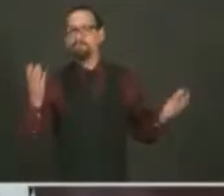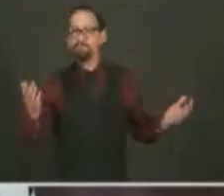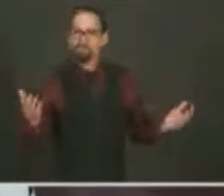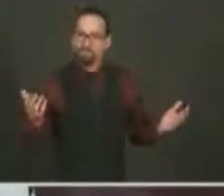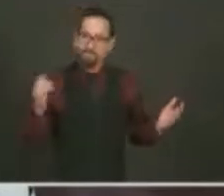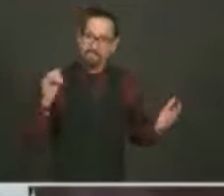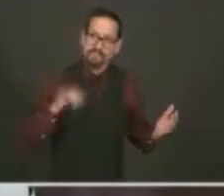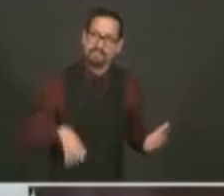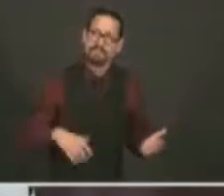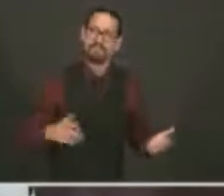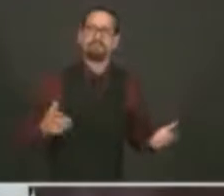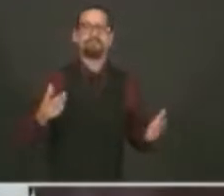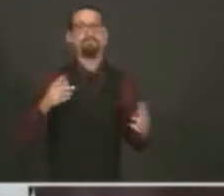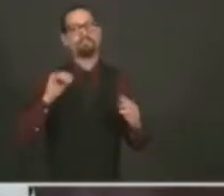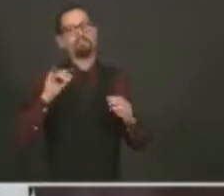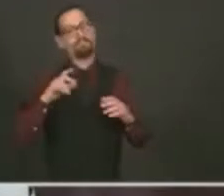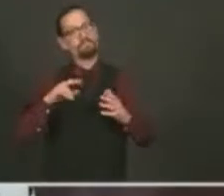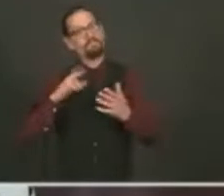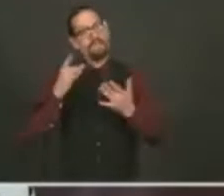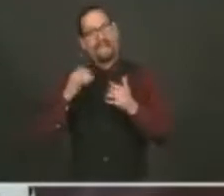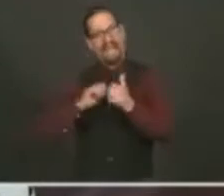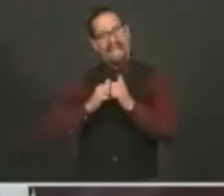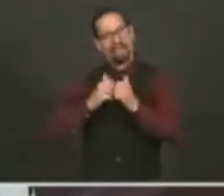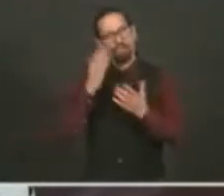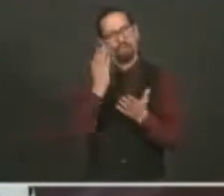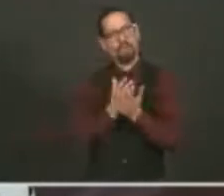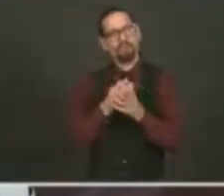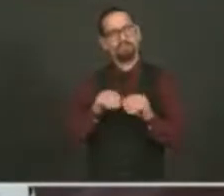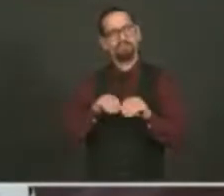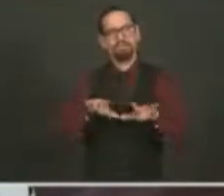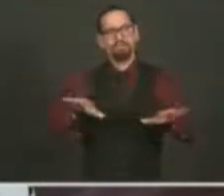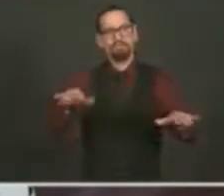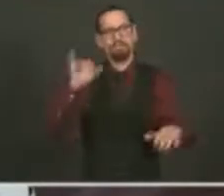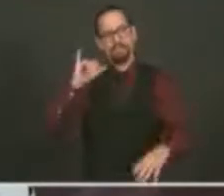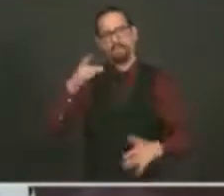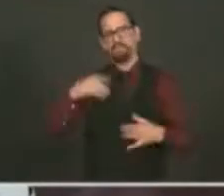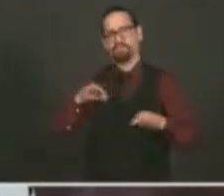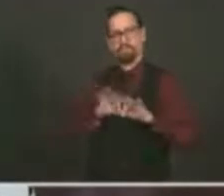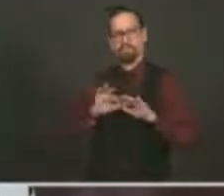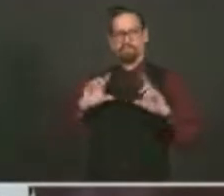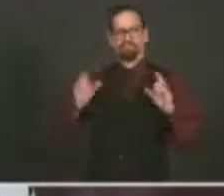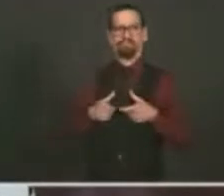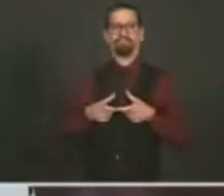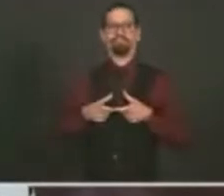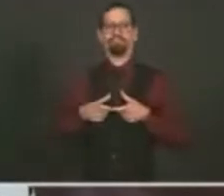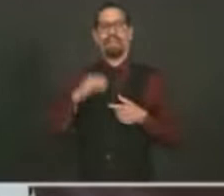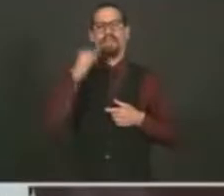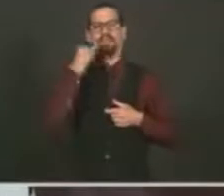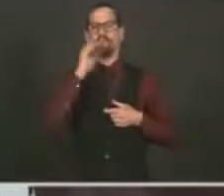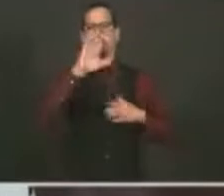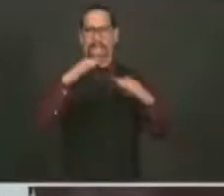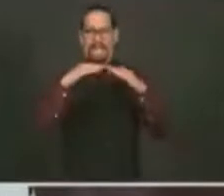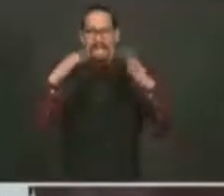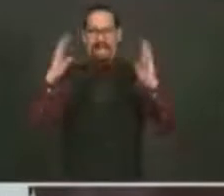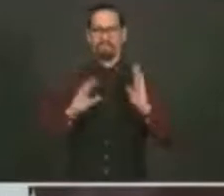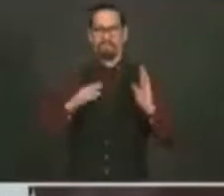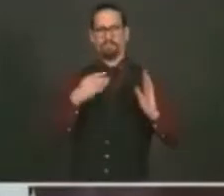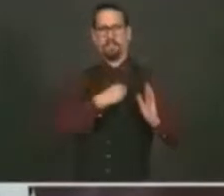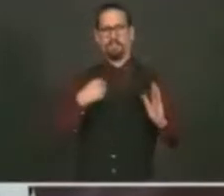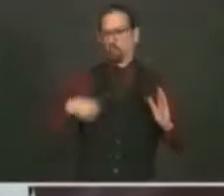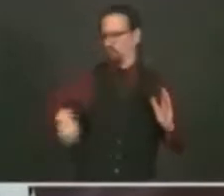stop transmission from occurring out in public is if one individual in the household is sick, the